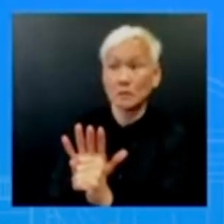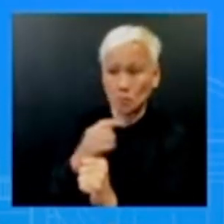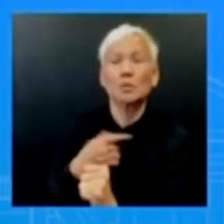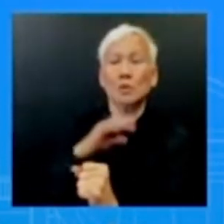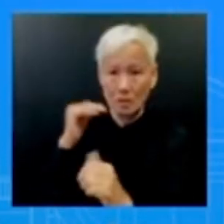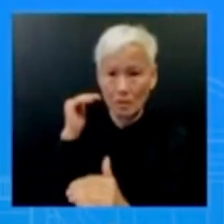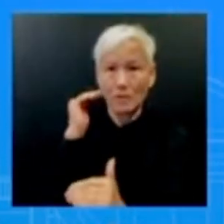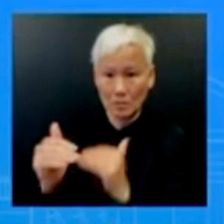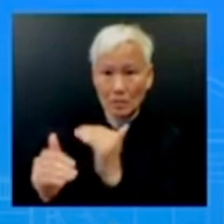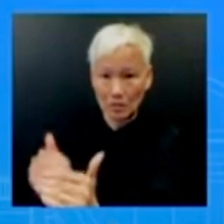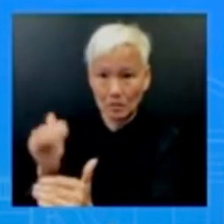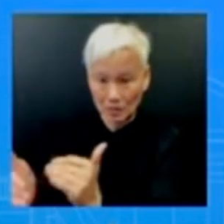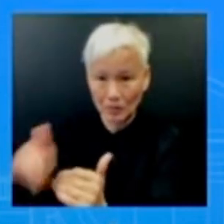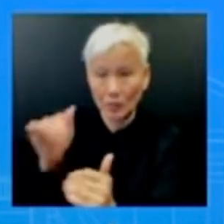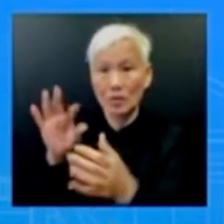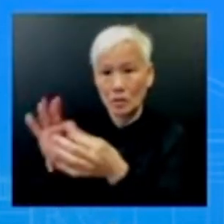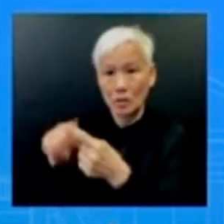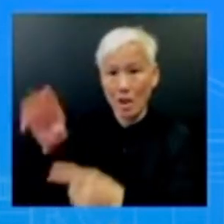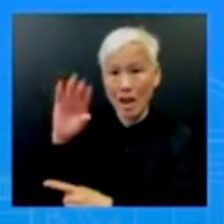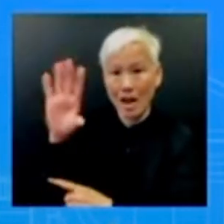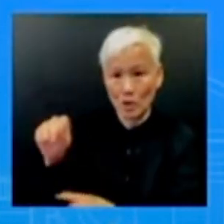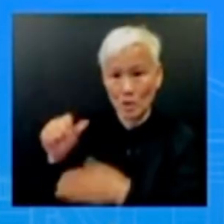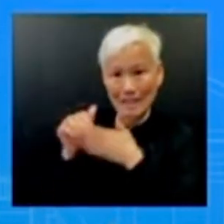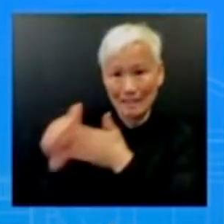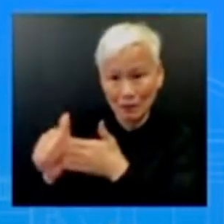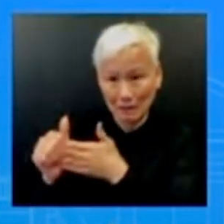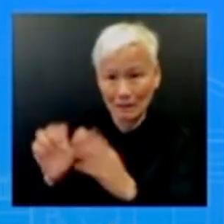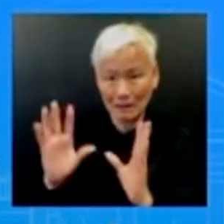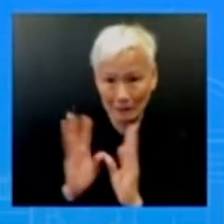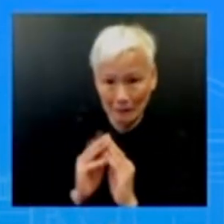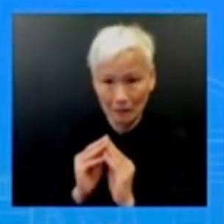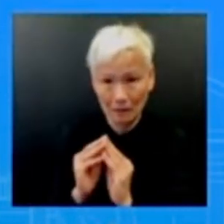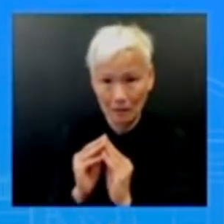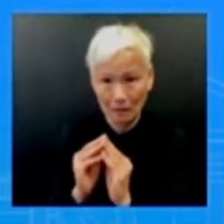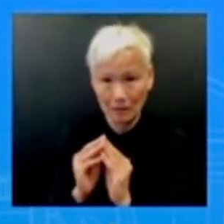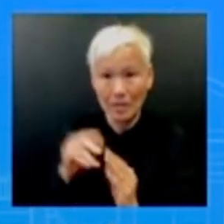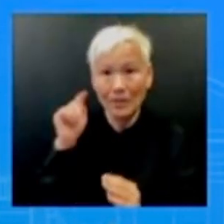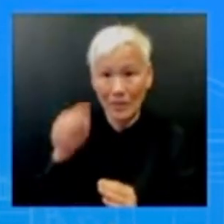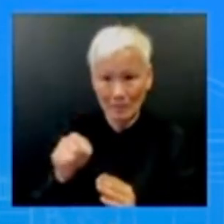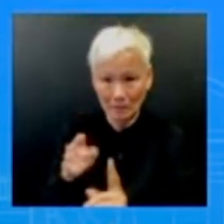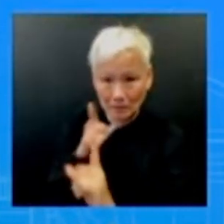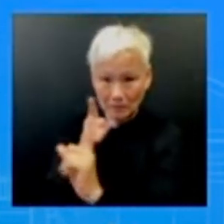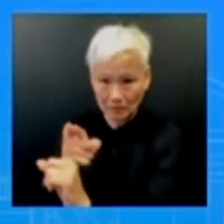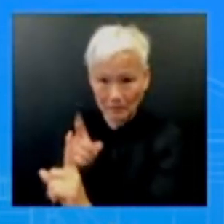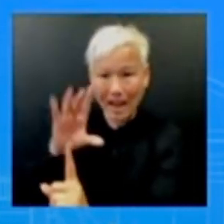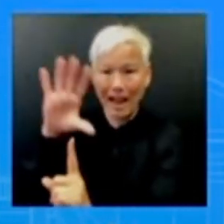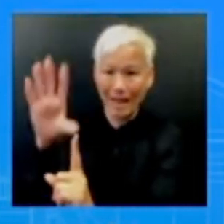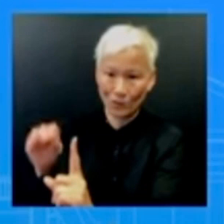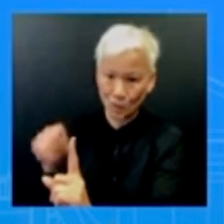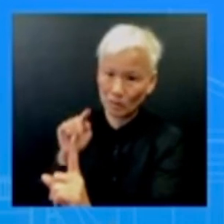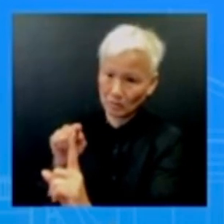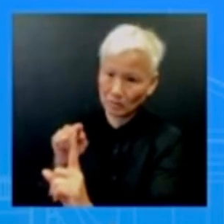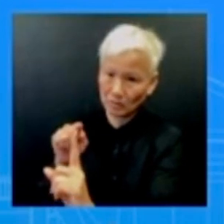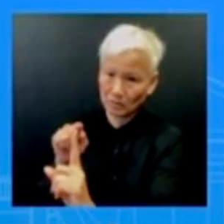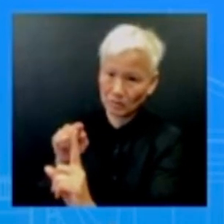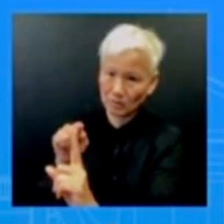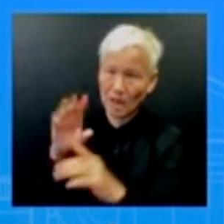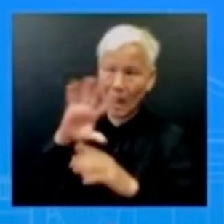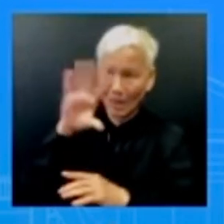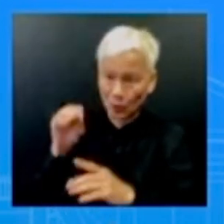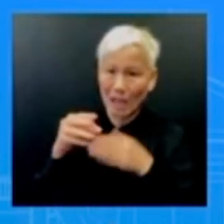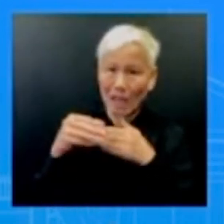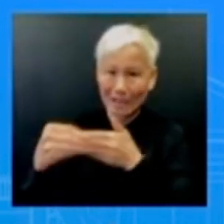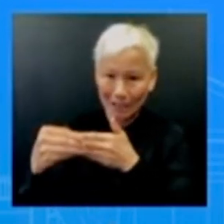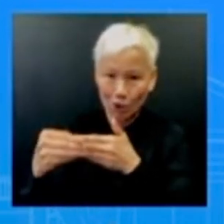this is very much about Africa, African leaders, African nations, and not about anybody